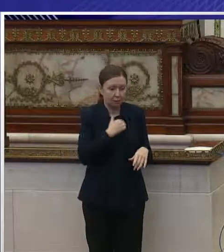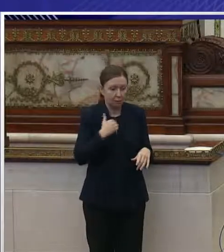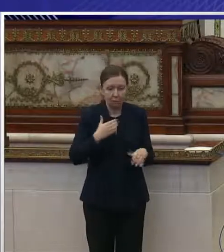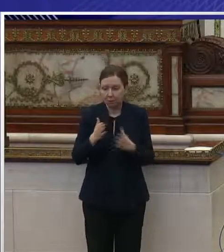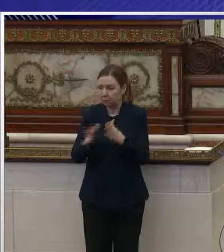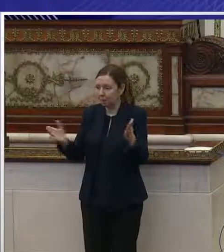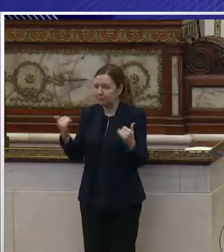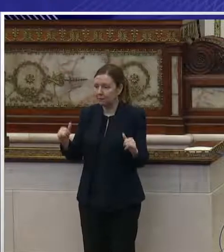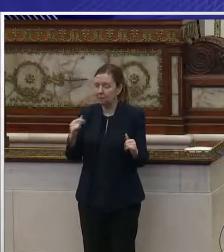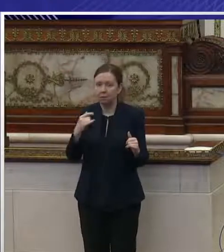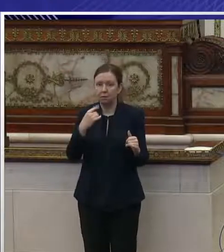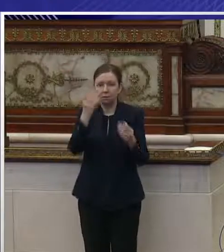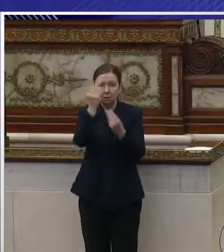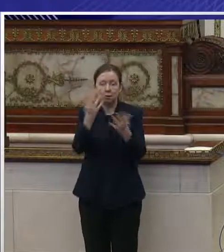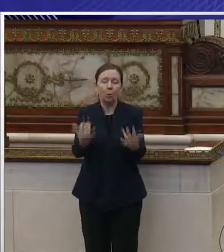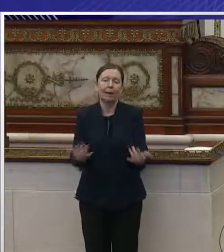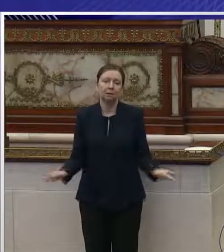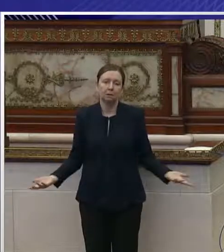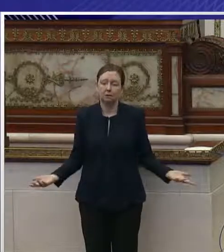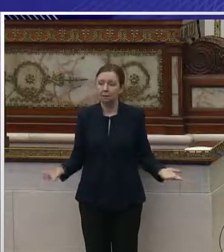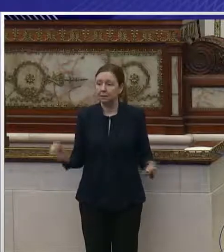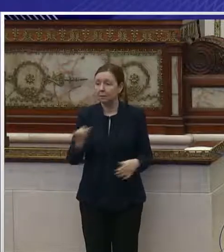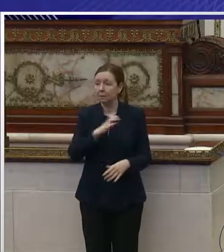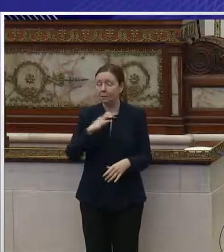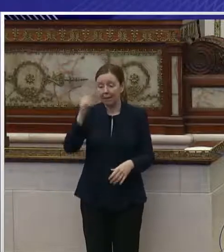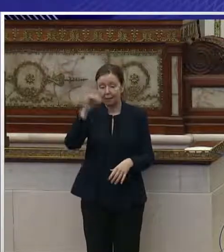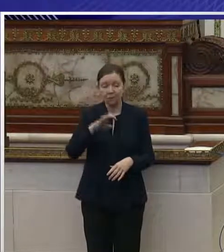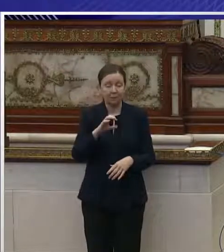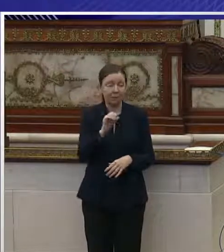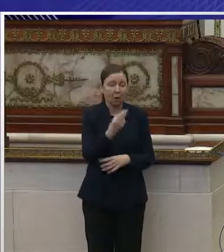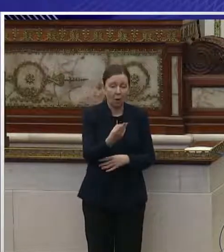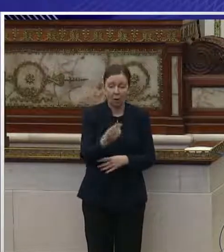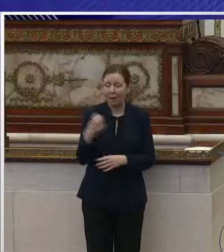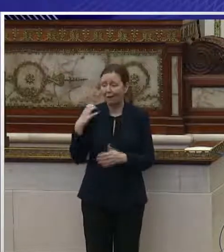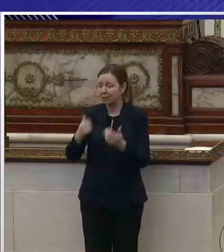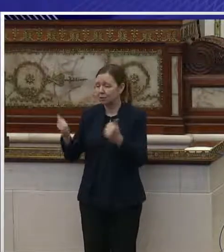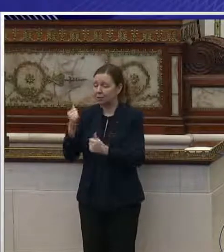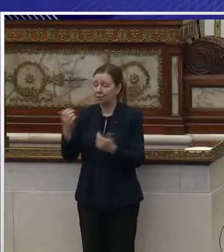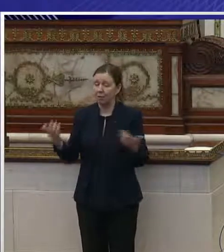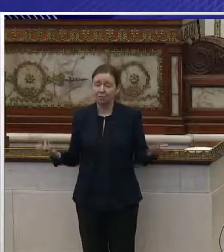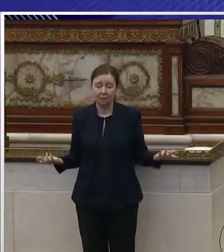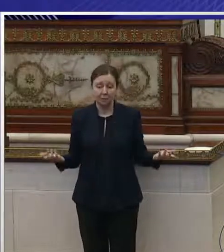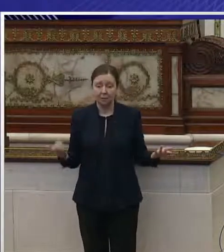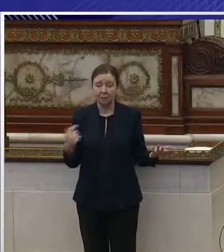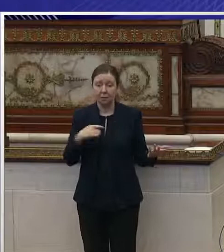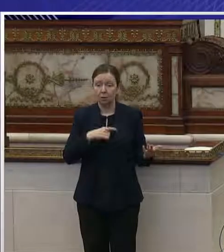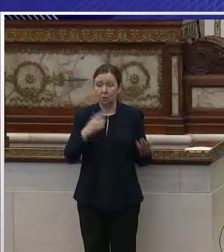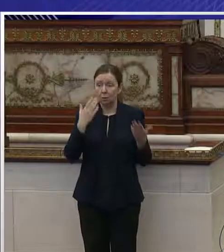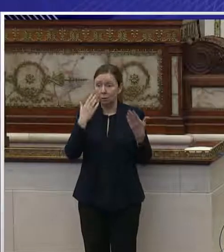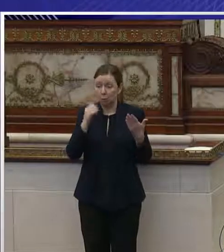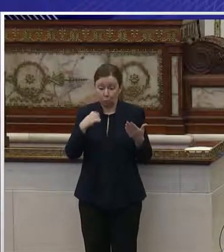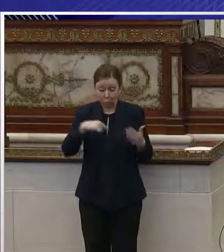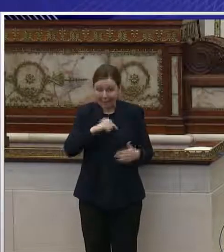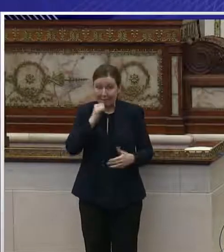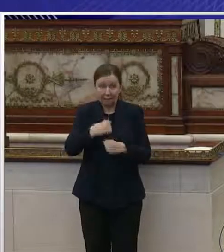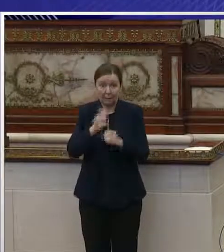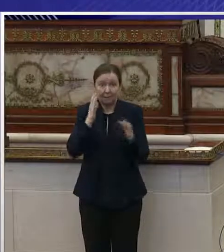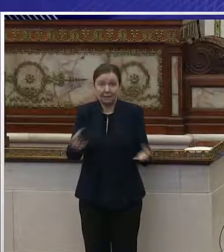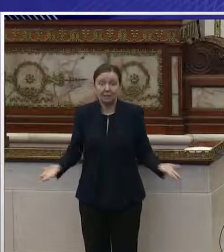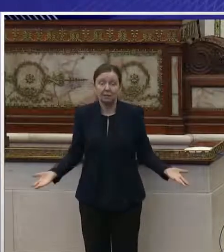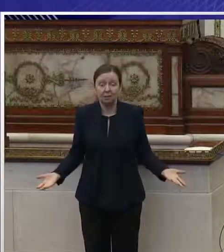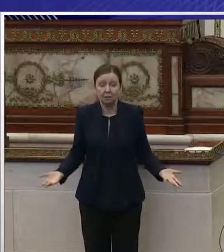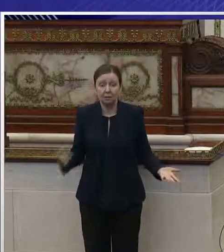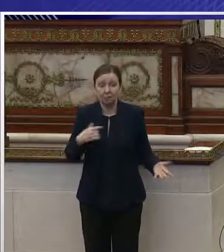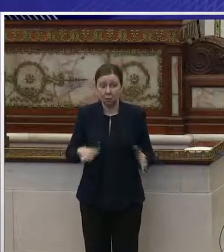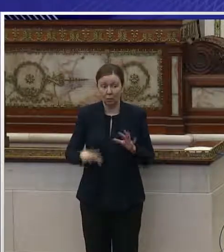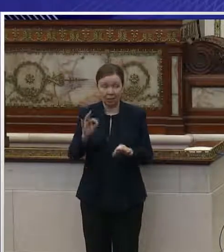being told and similar to what Councilmember O said, as well as the chair, we did not make these decisions. We're finding